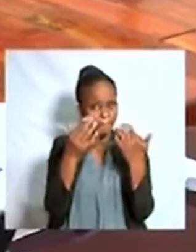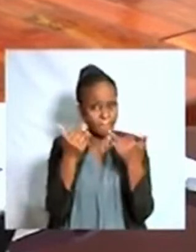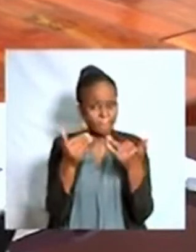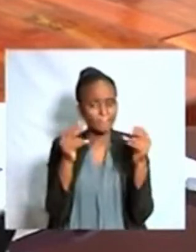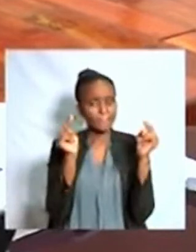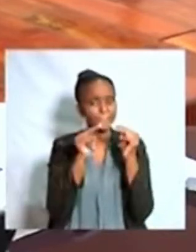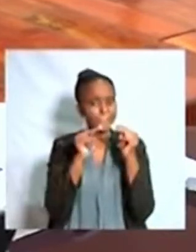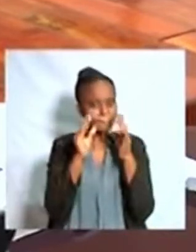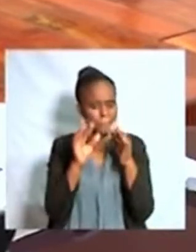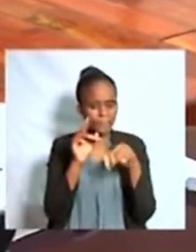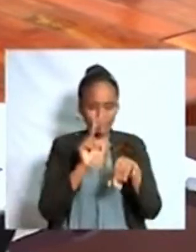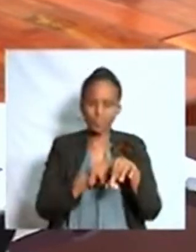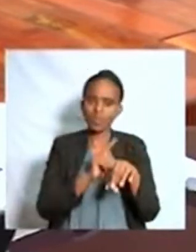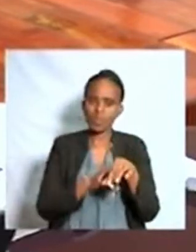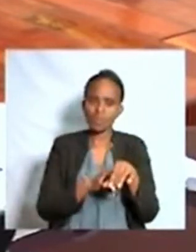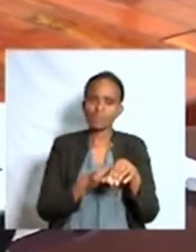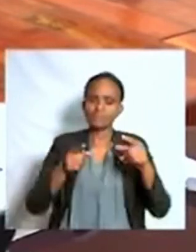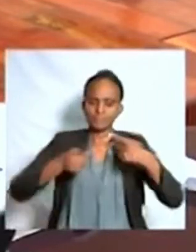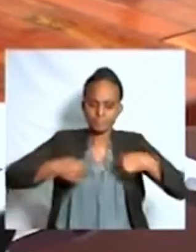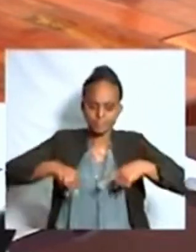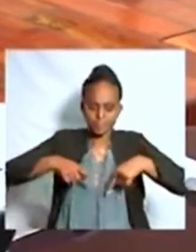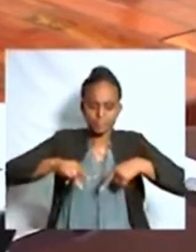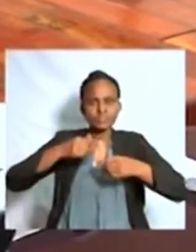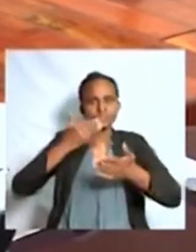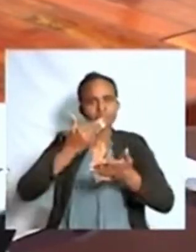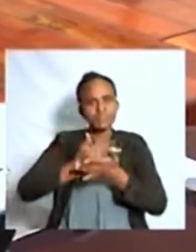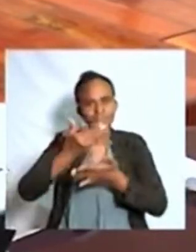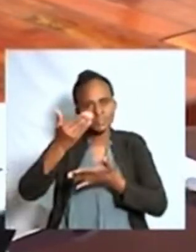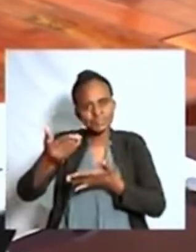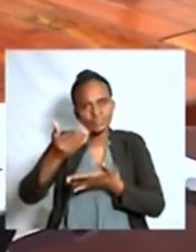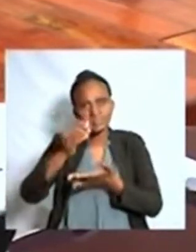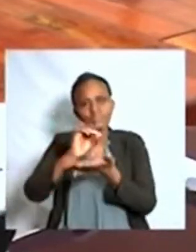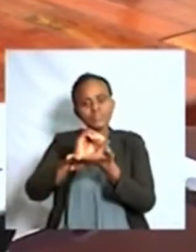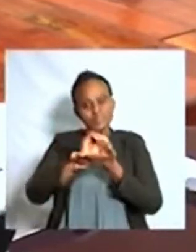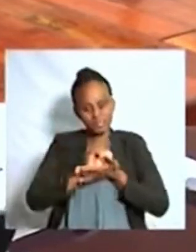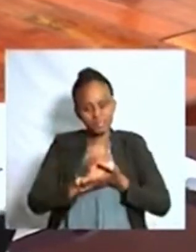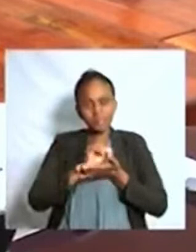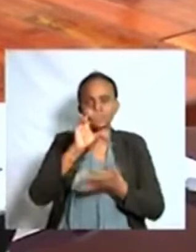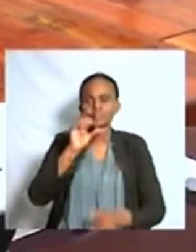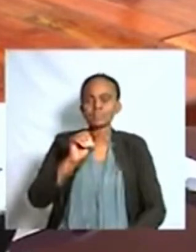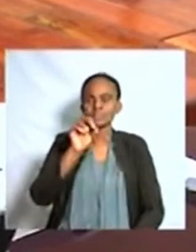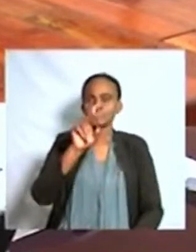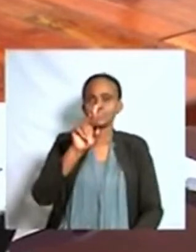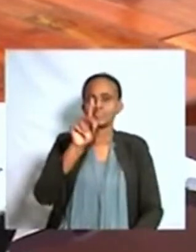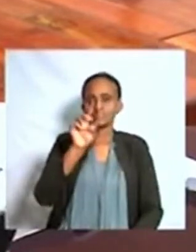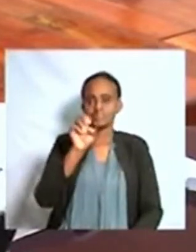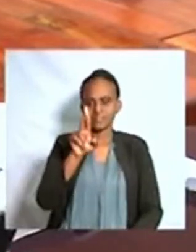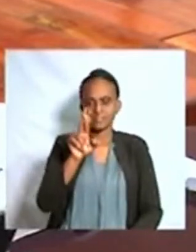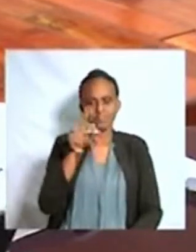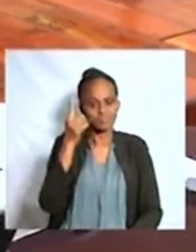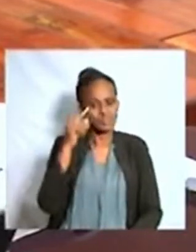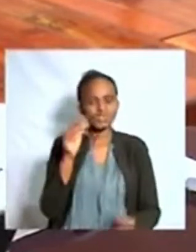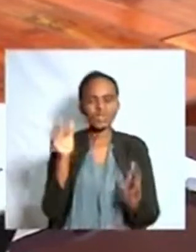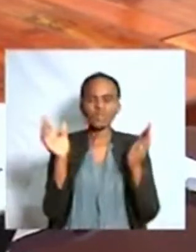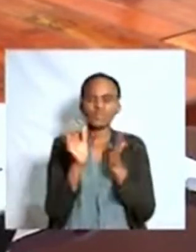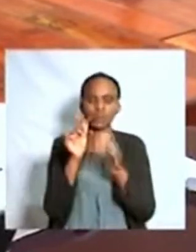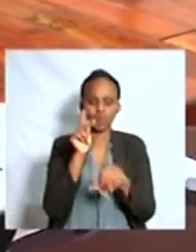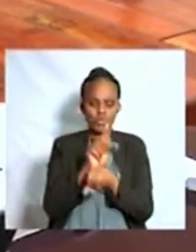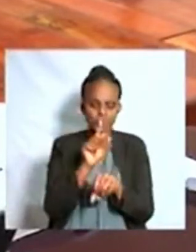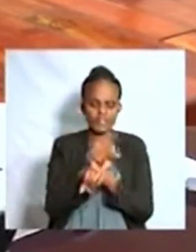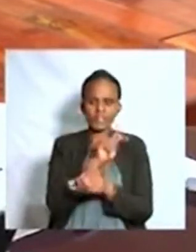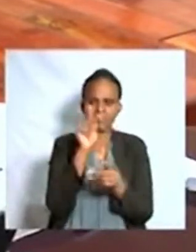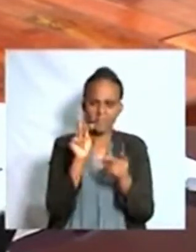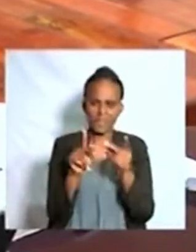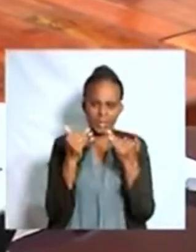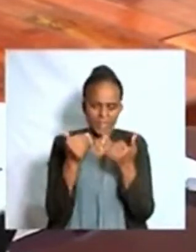the contractor at the time was a local purchase order. Usually, Chair, for smaller projects of this nature that